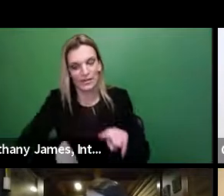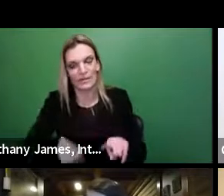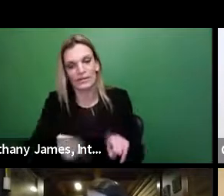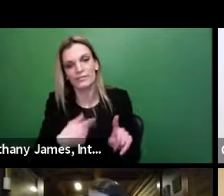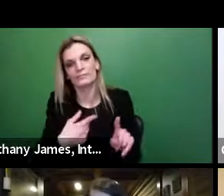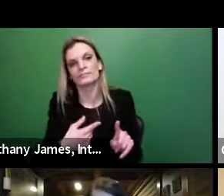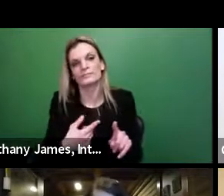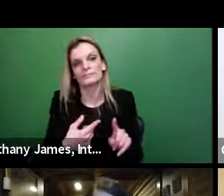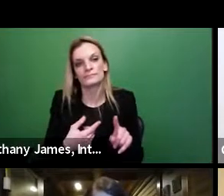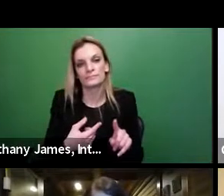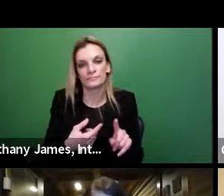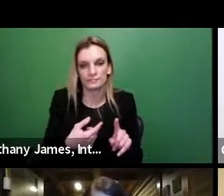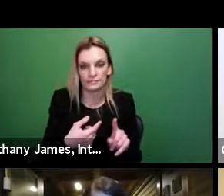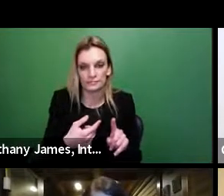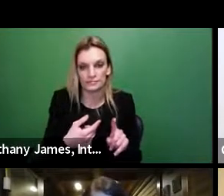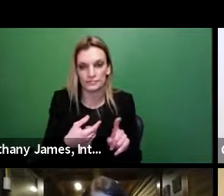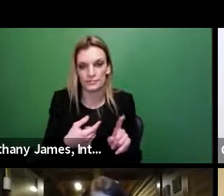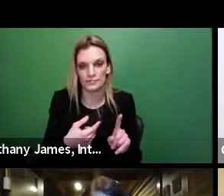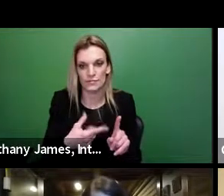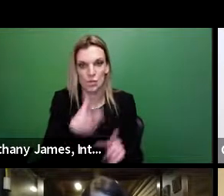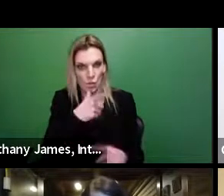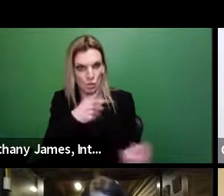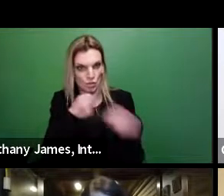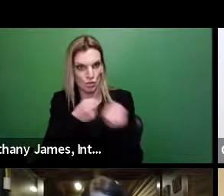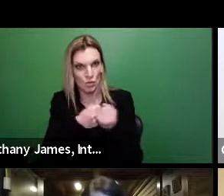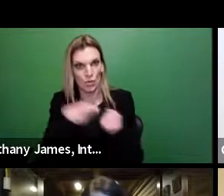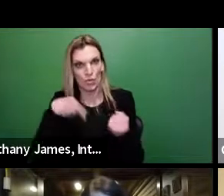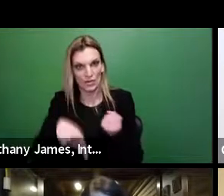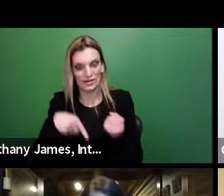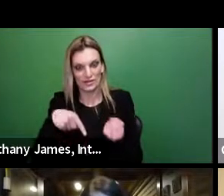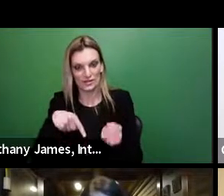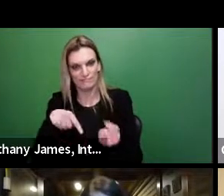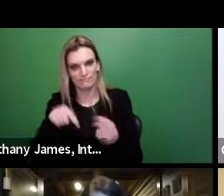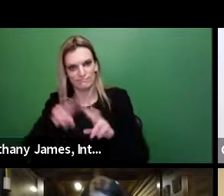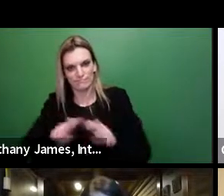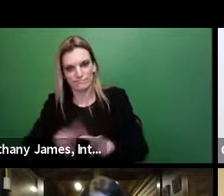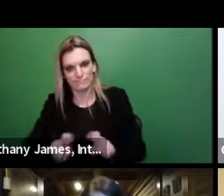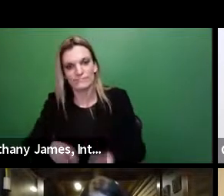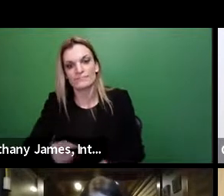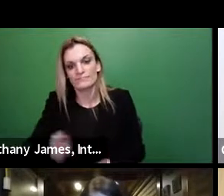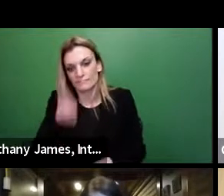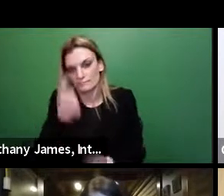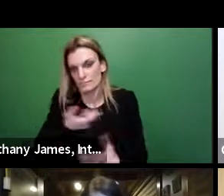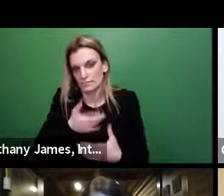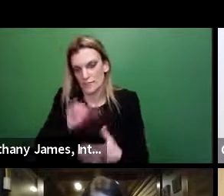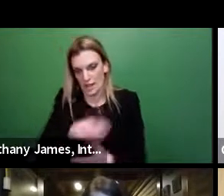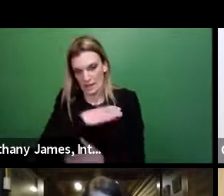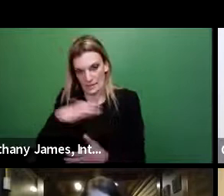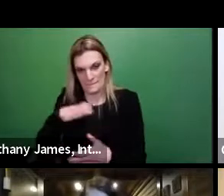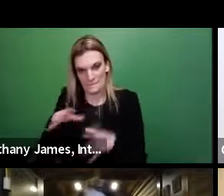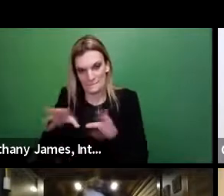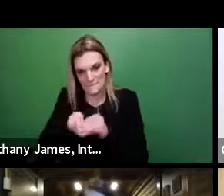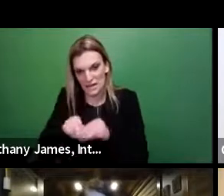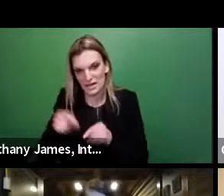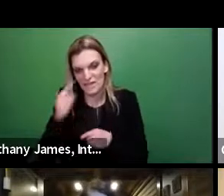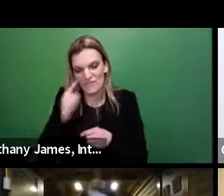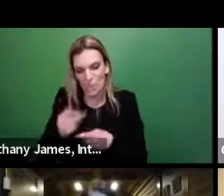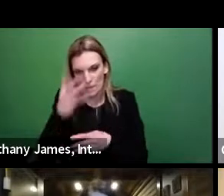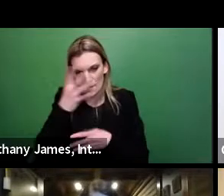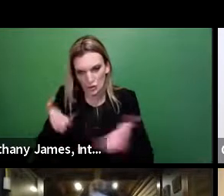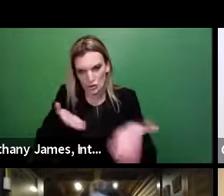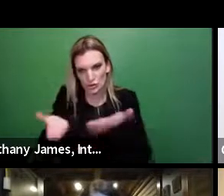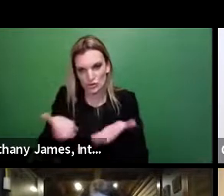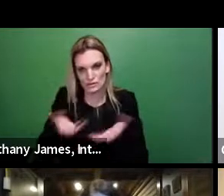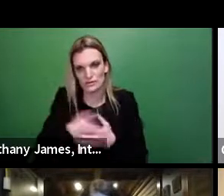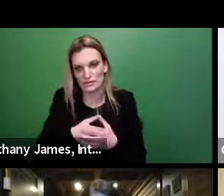The supporters of this study include the Interagency Migrant Services Committee that includes such members such as the